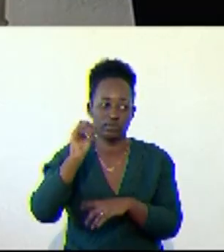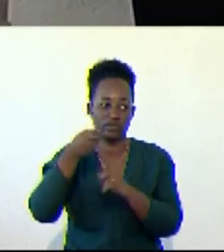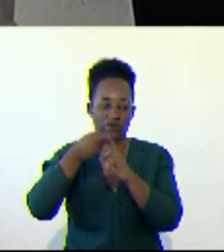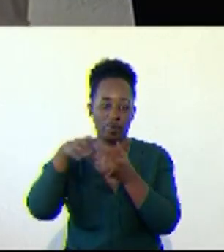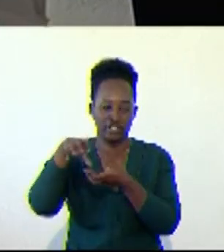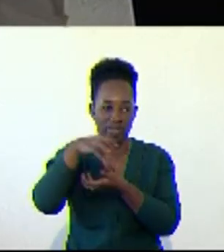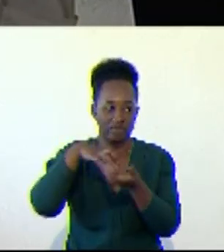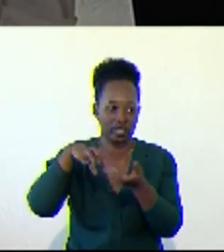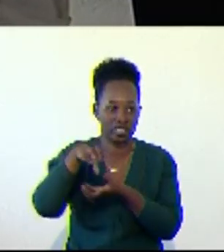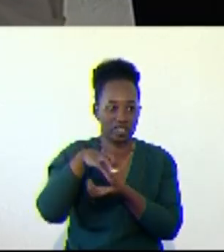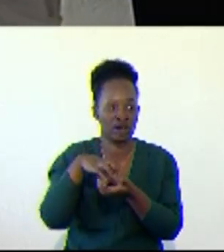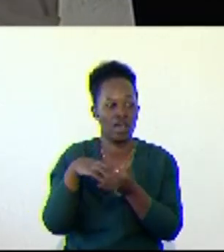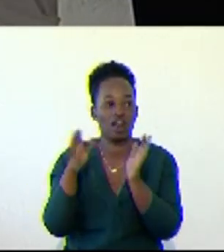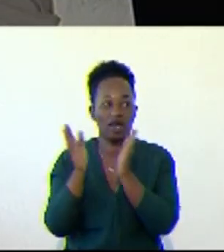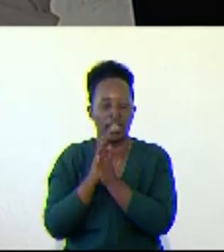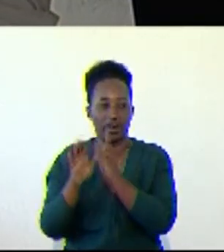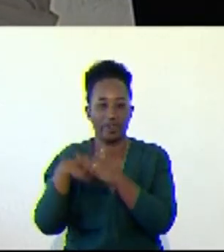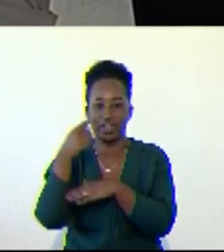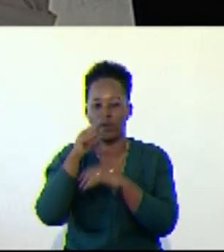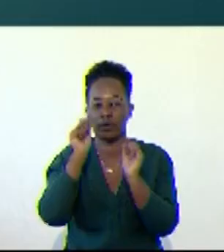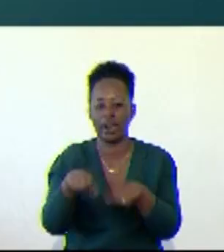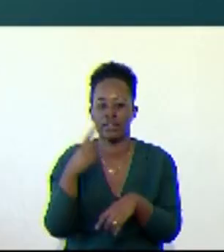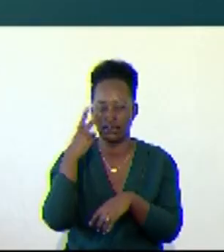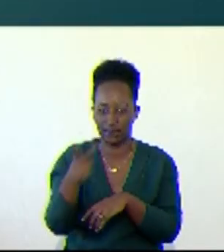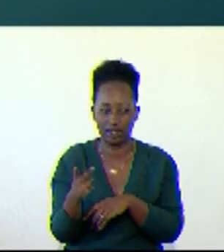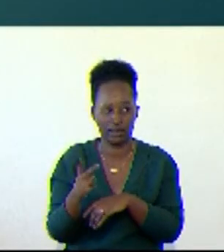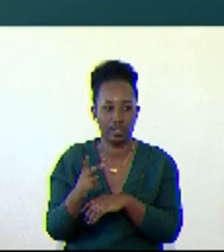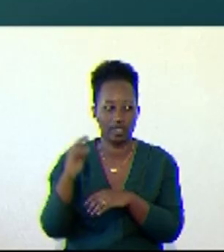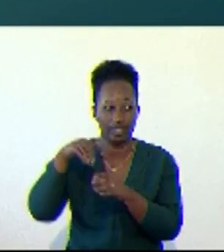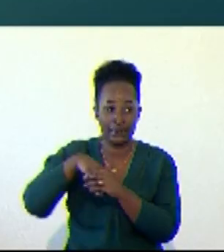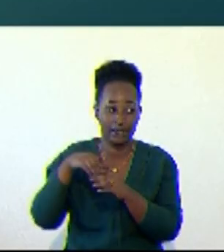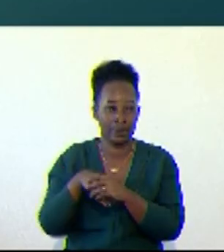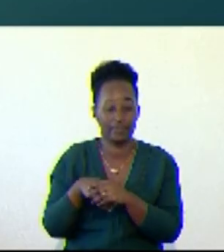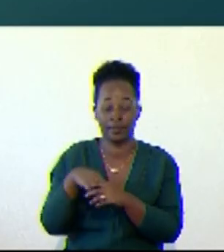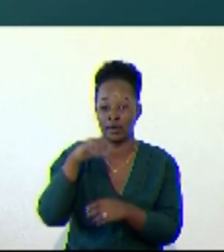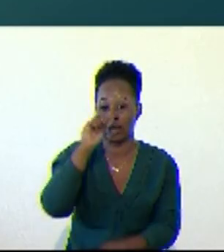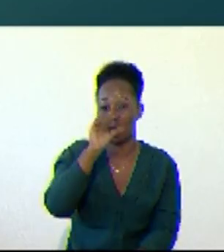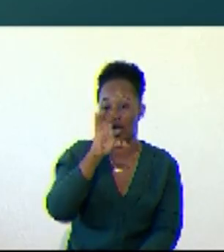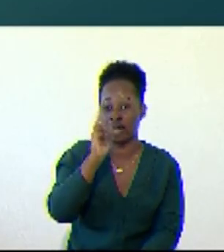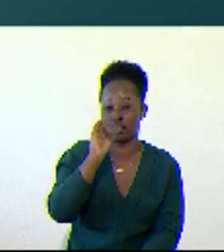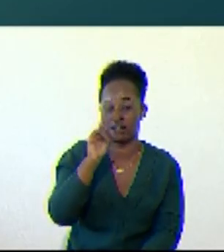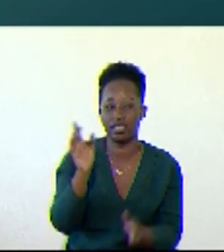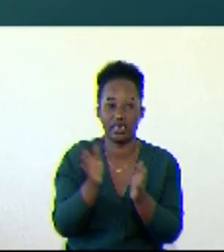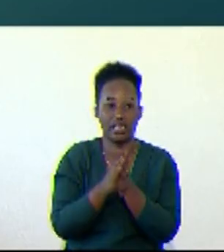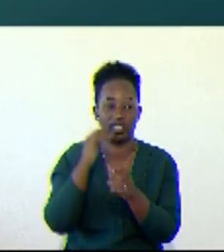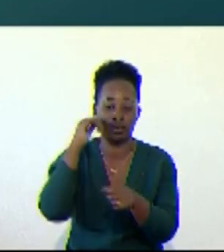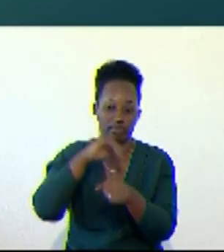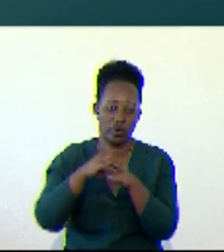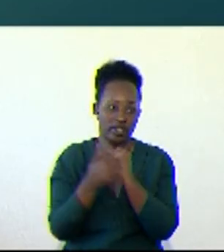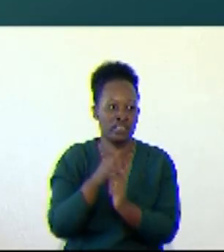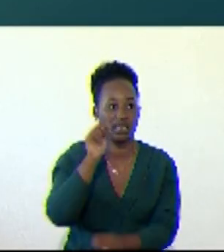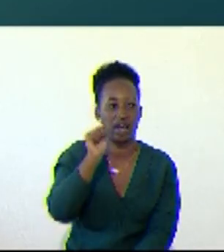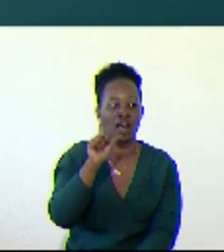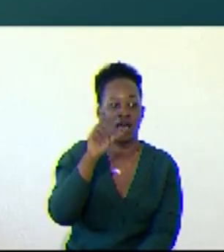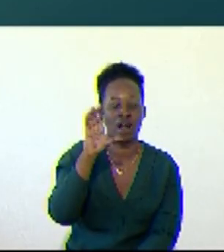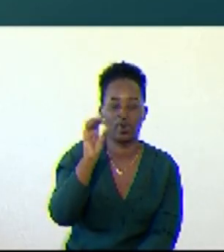mixture. And then you can see that the reacting mixture contains an acid, and we produce an alcohol. Here